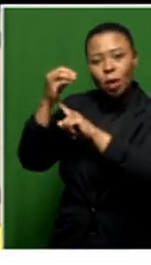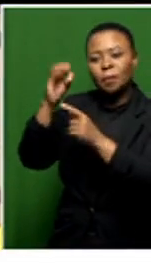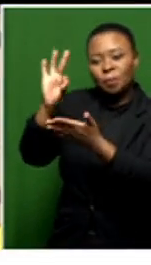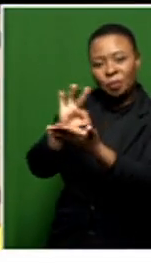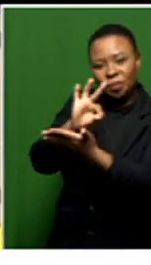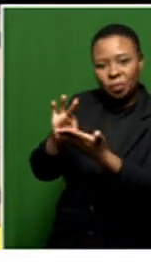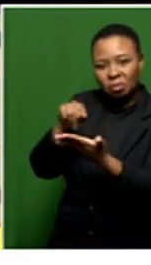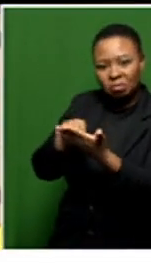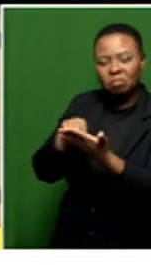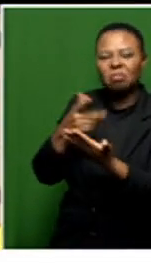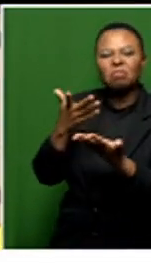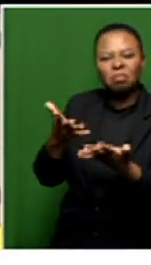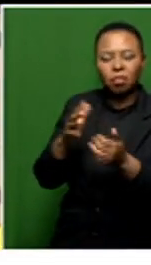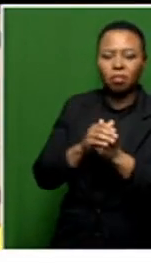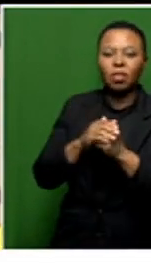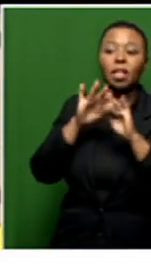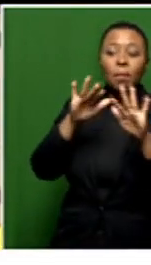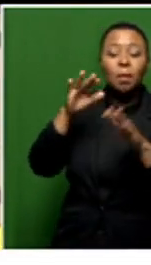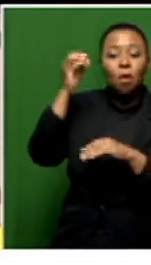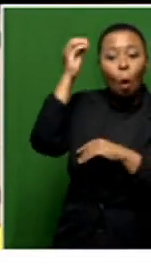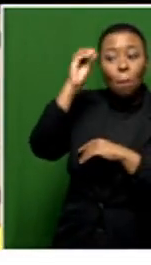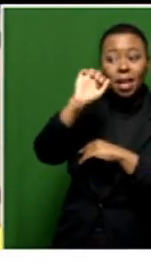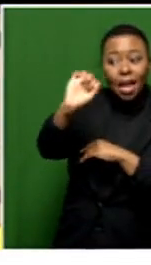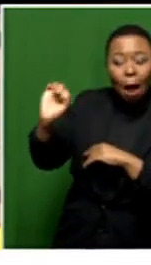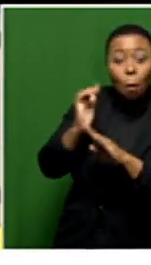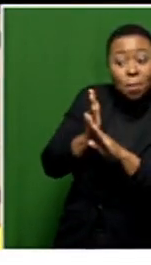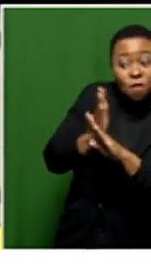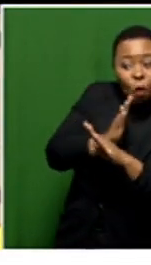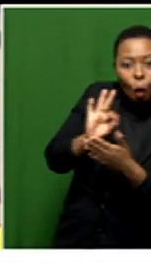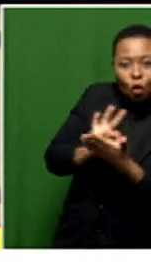on people's opinions before voting.